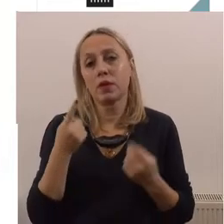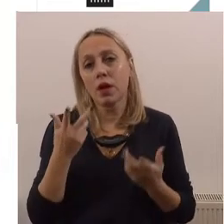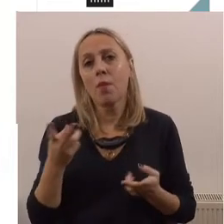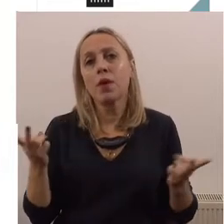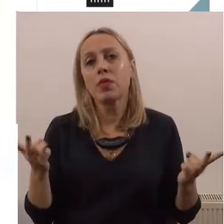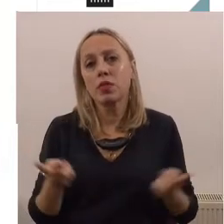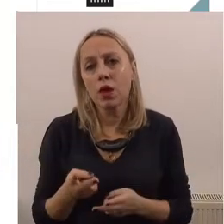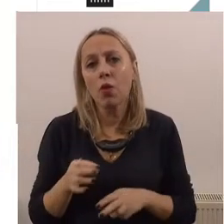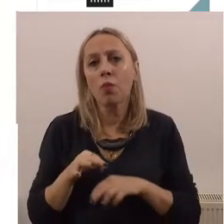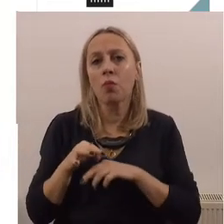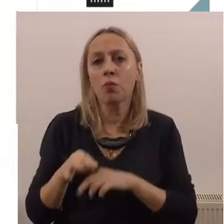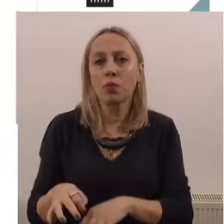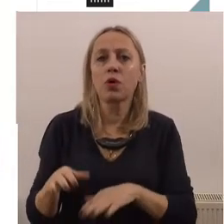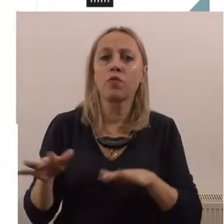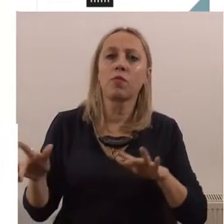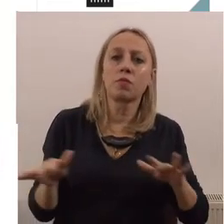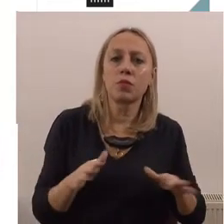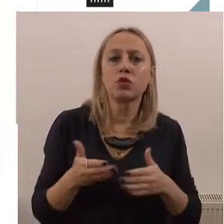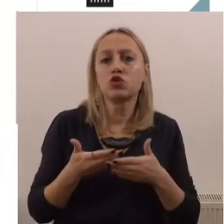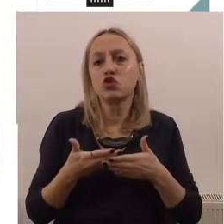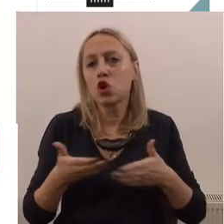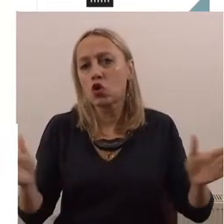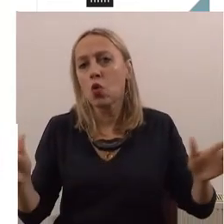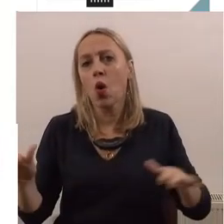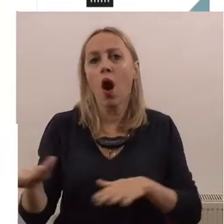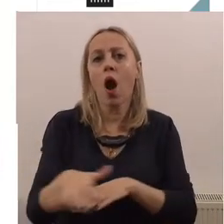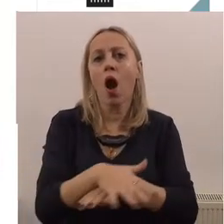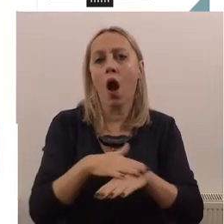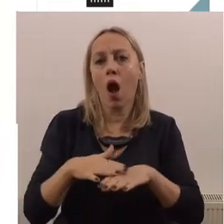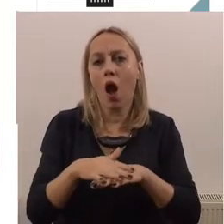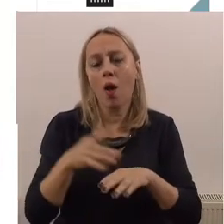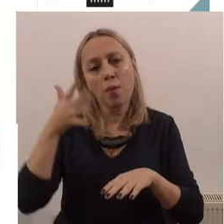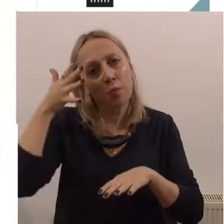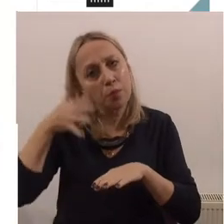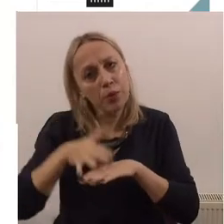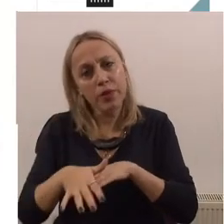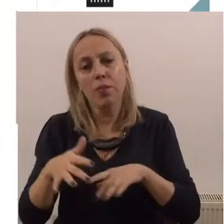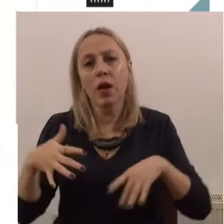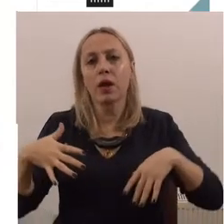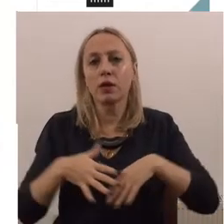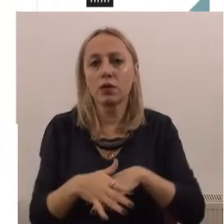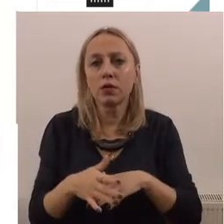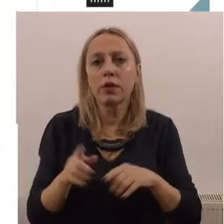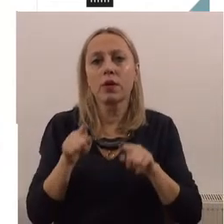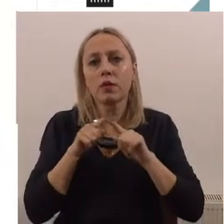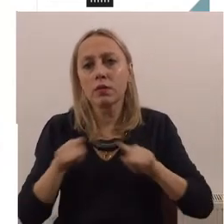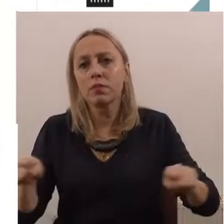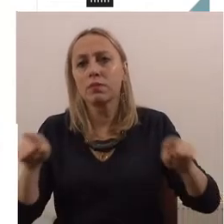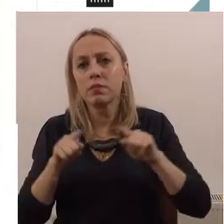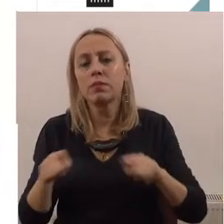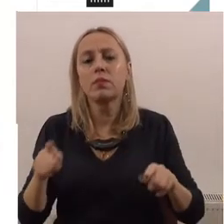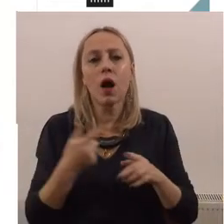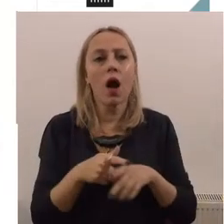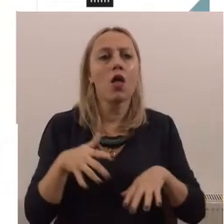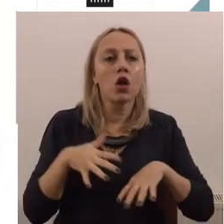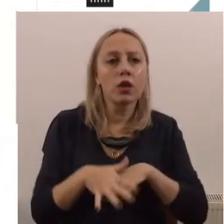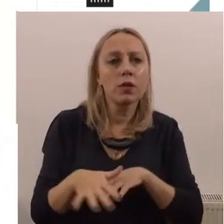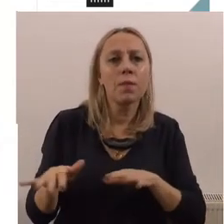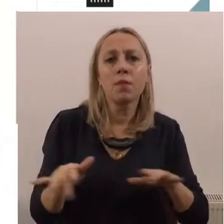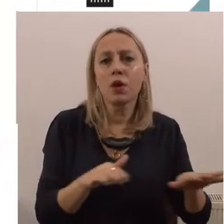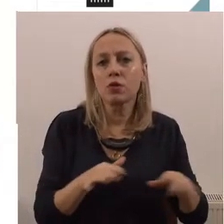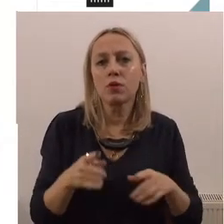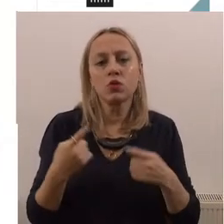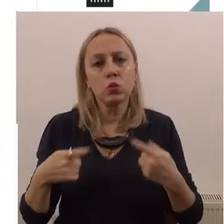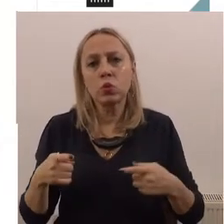direction. We need to arrange events for a wider audience. We need to multiply